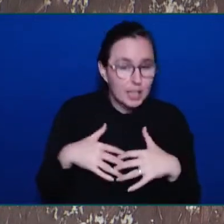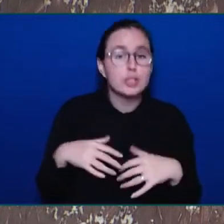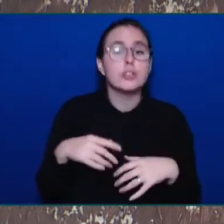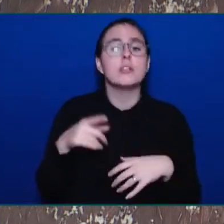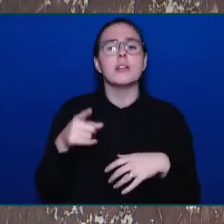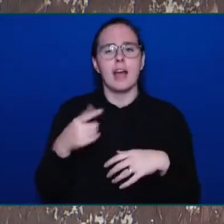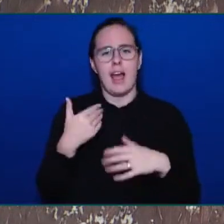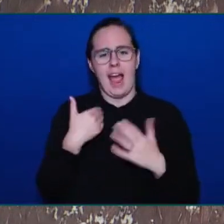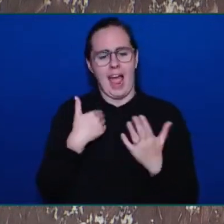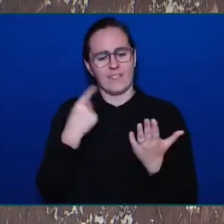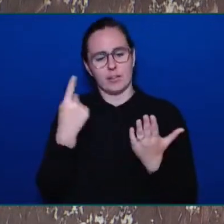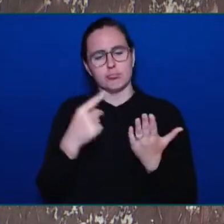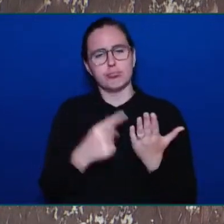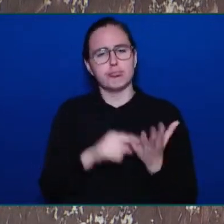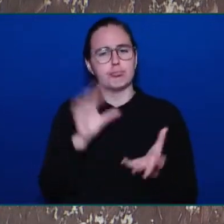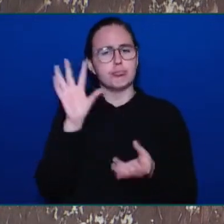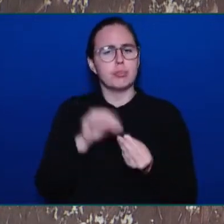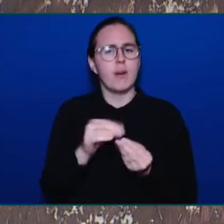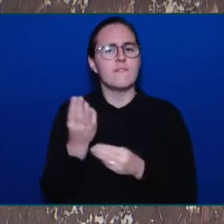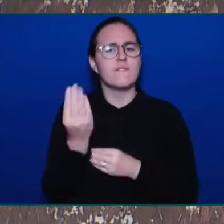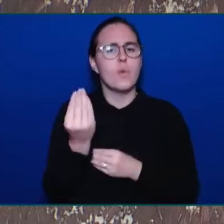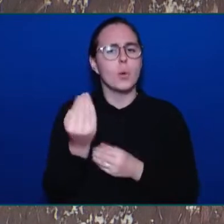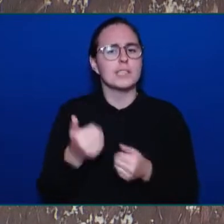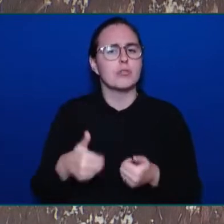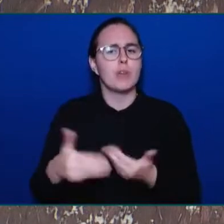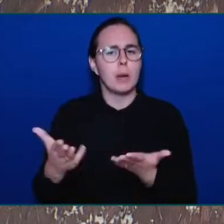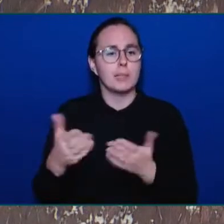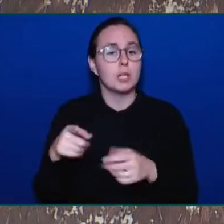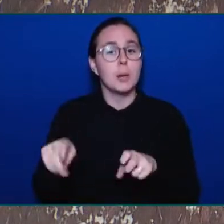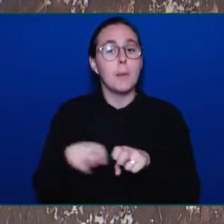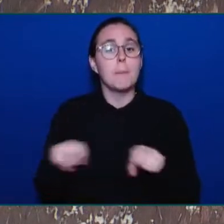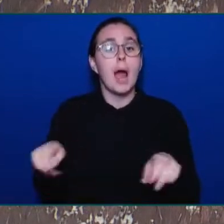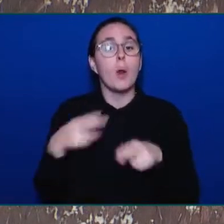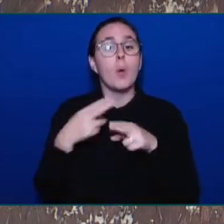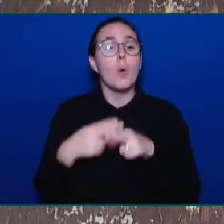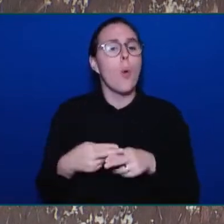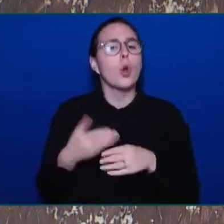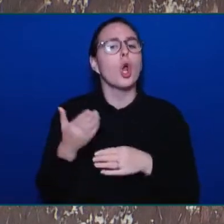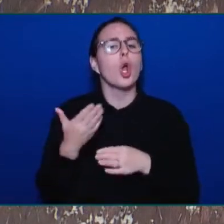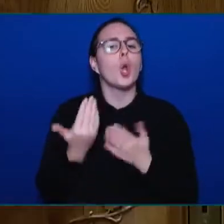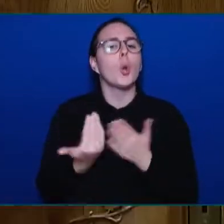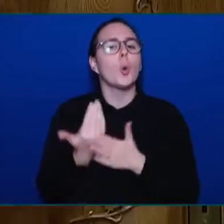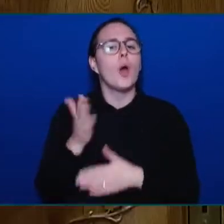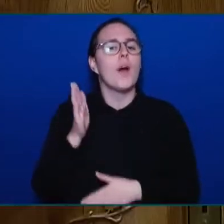panel, A New Future for Our Old Forests. Thank you very much, Honourable.